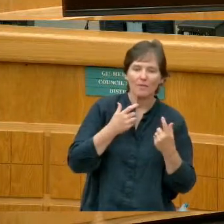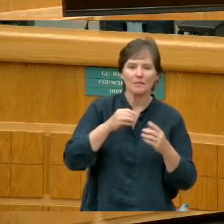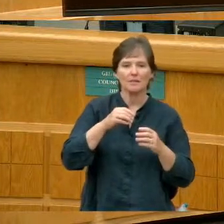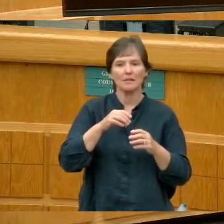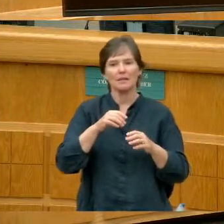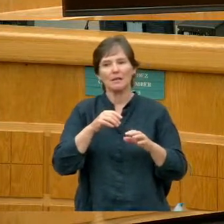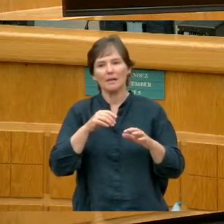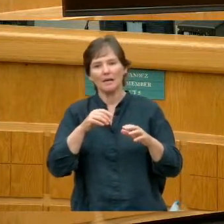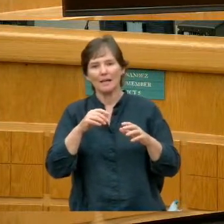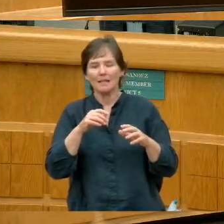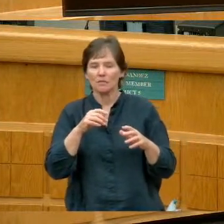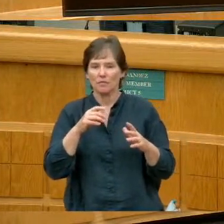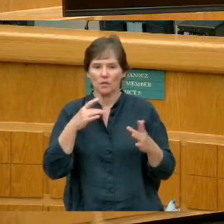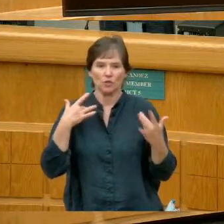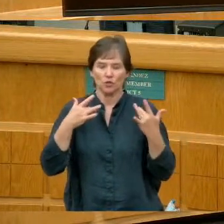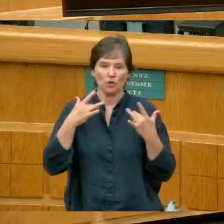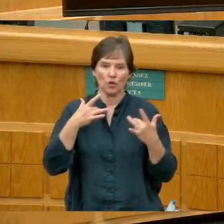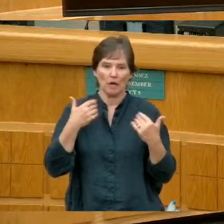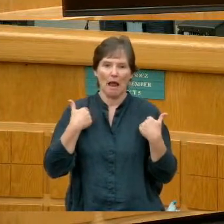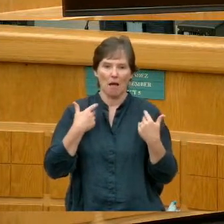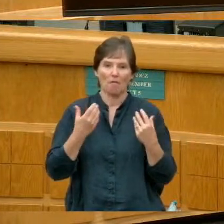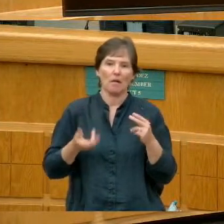up like that. So.